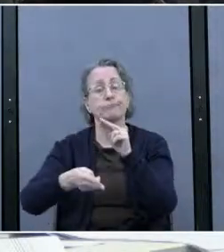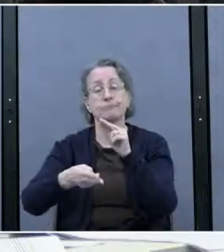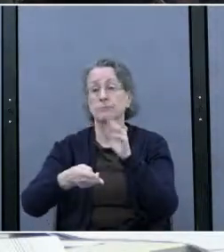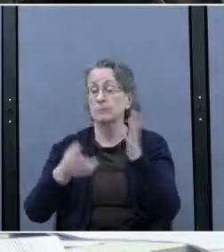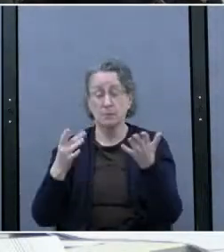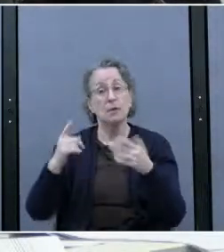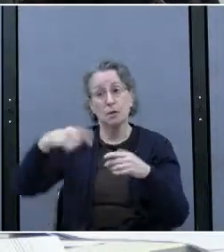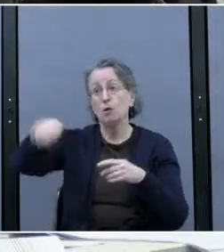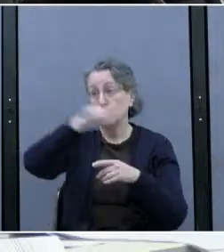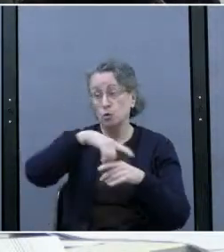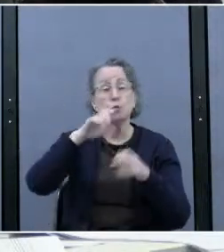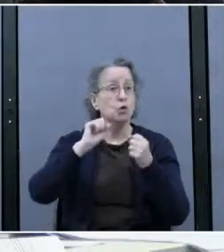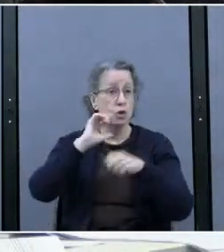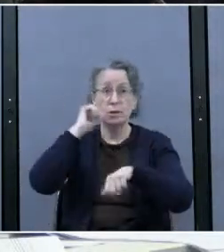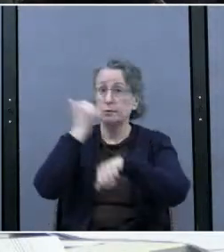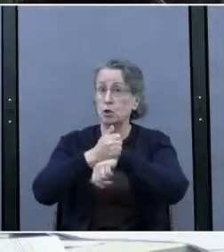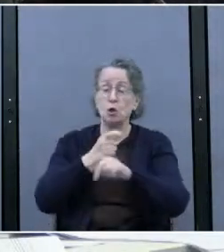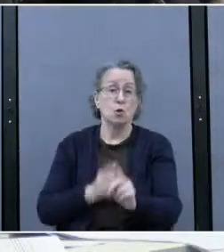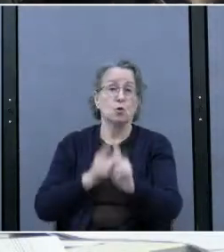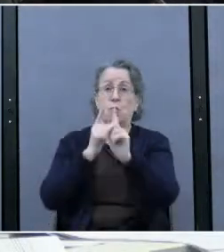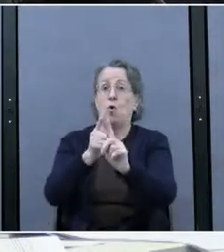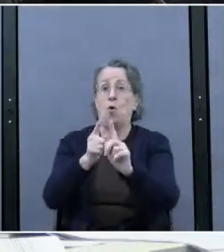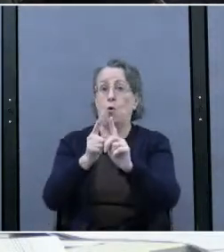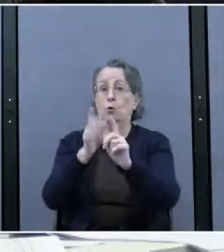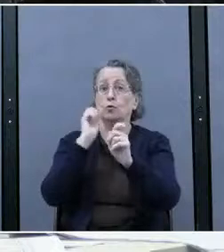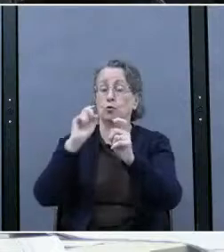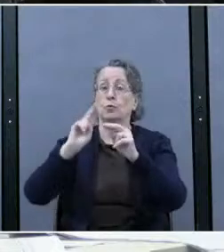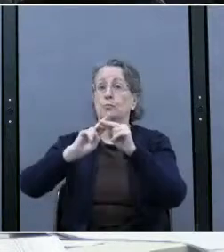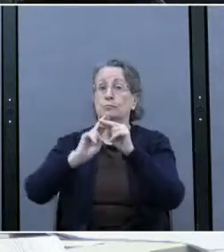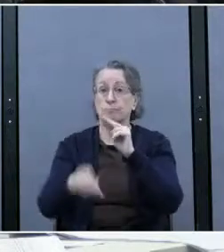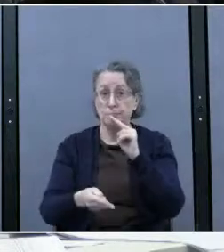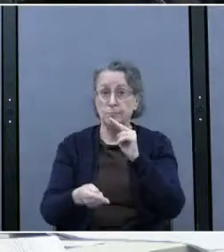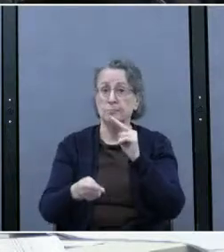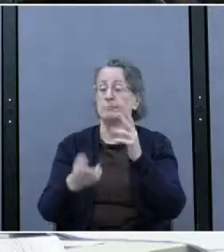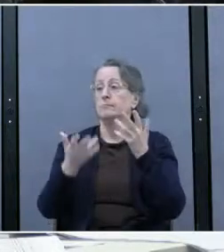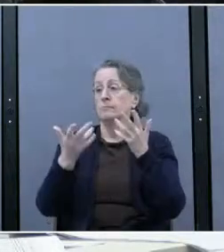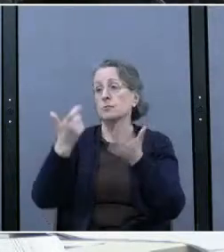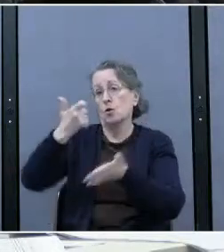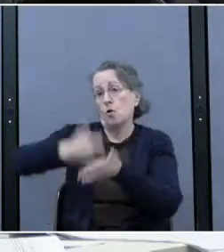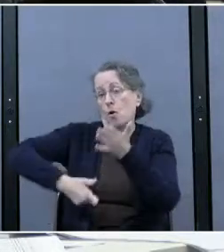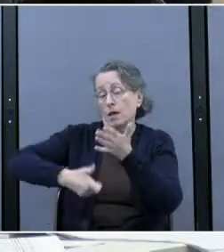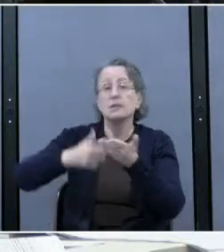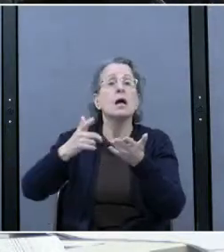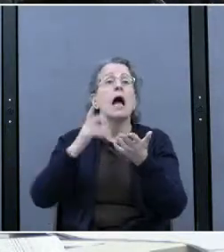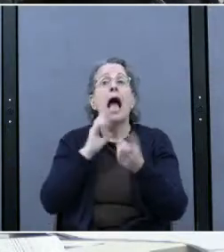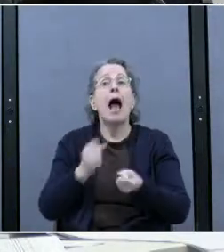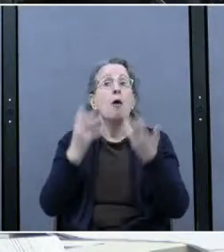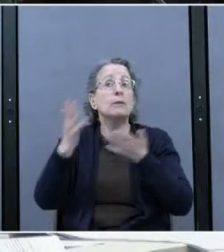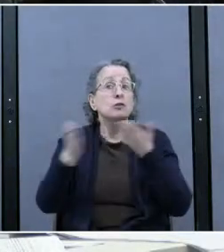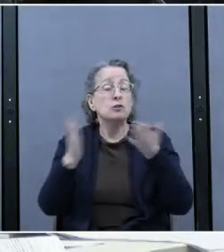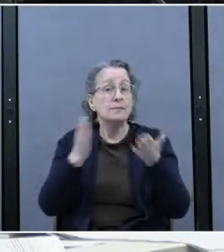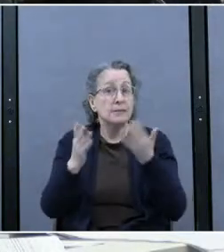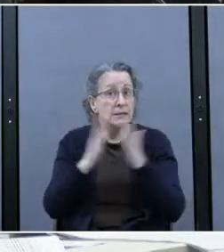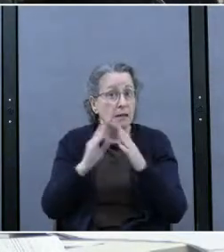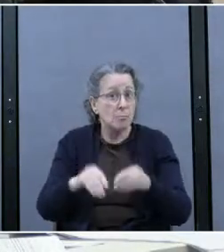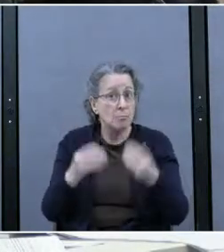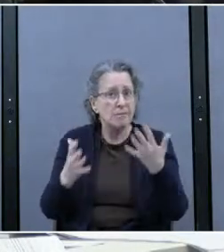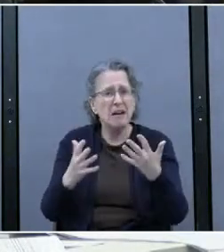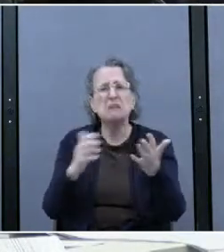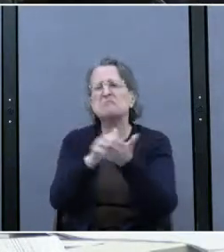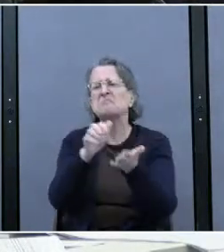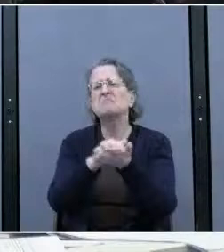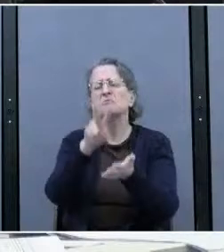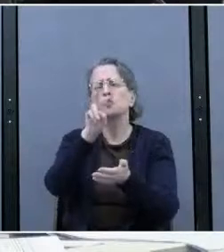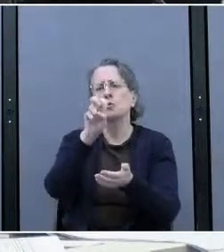as a goal, and then look at our whole scope of services. We provide about 250 services to the town, and that ranges